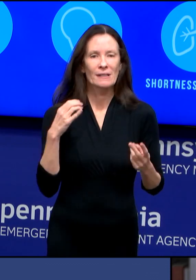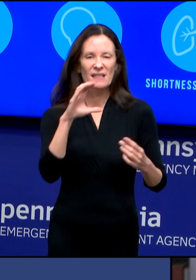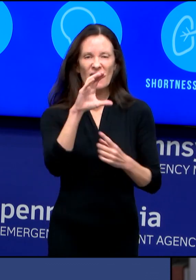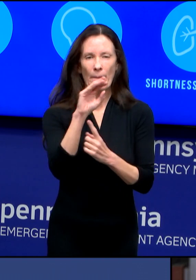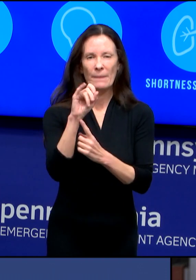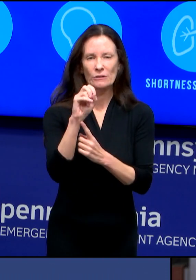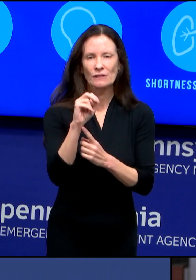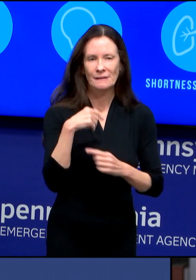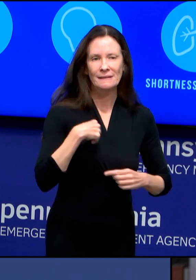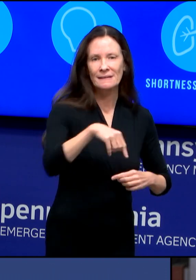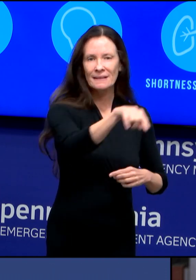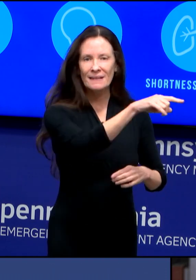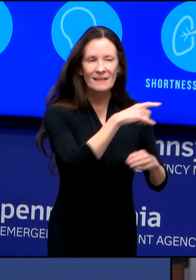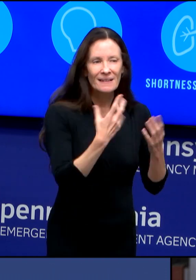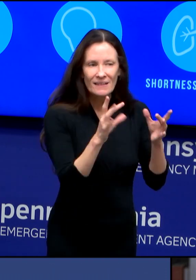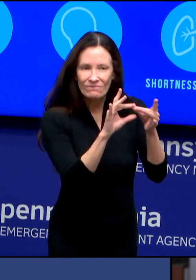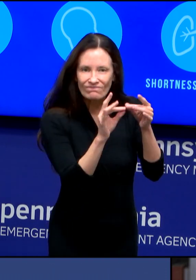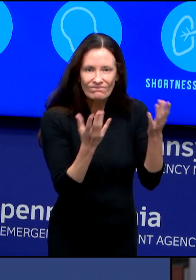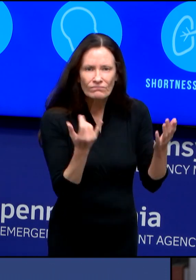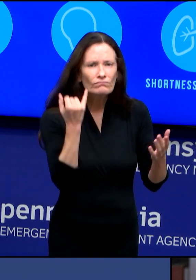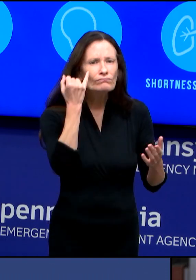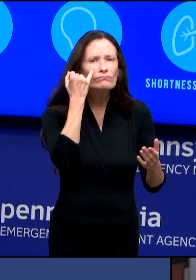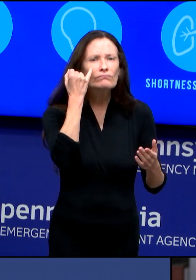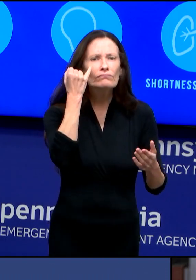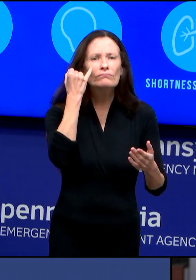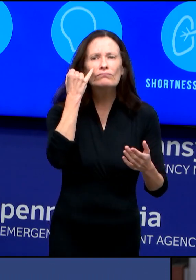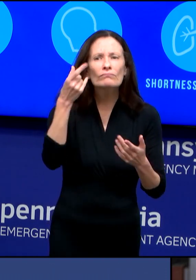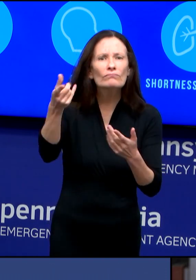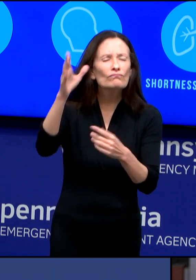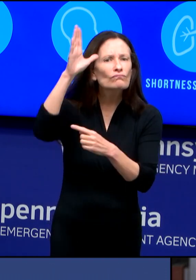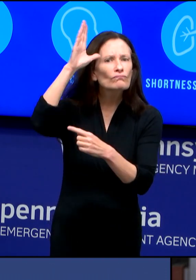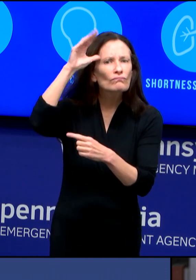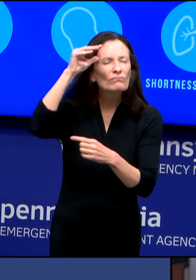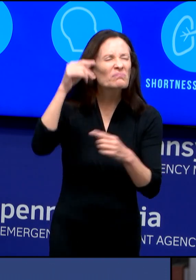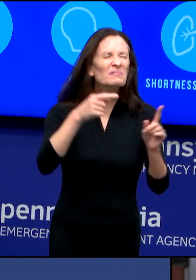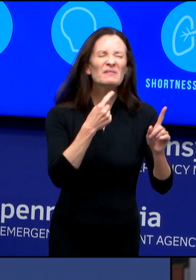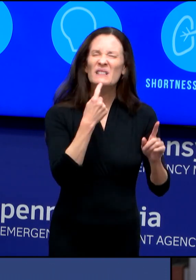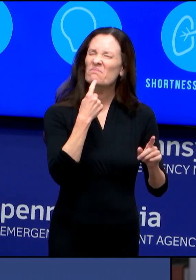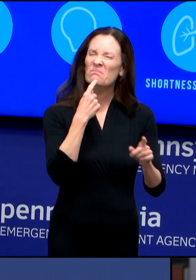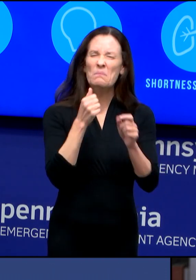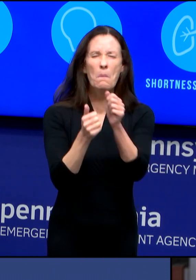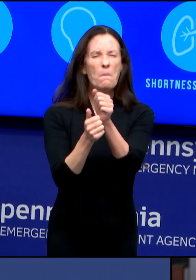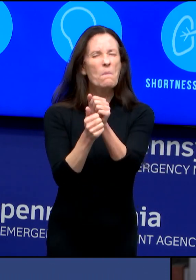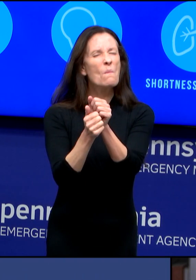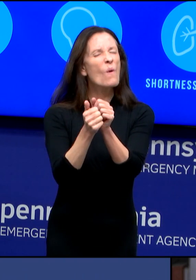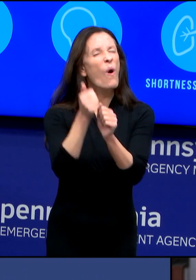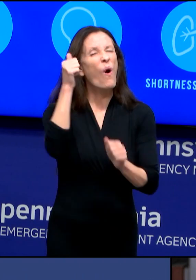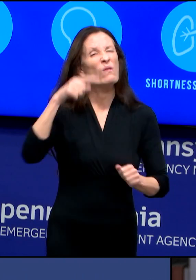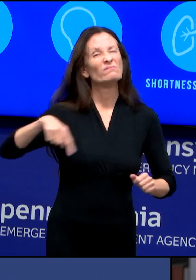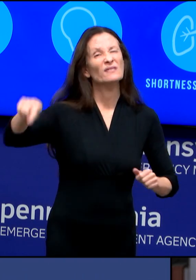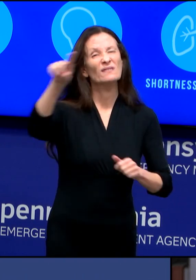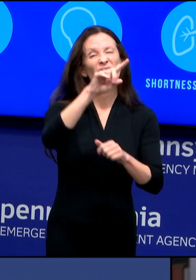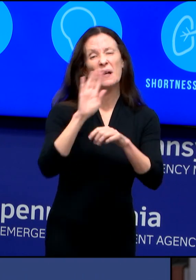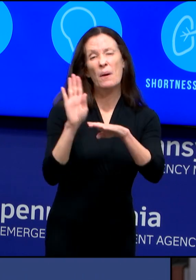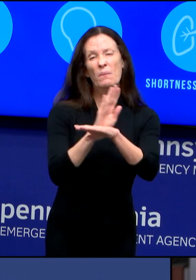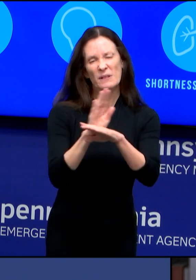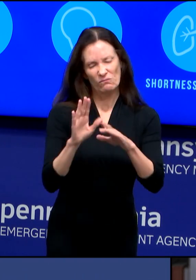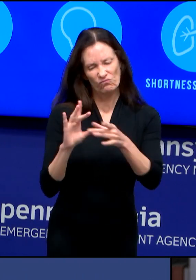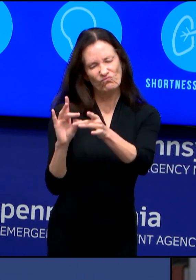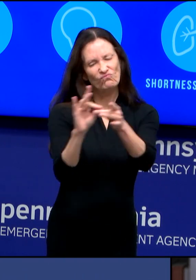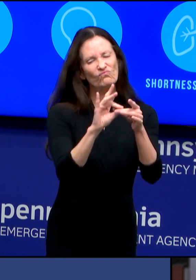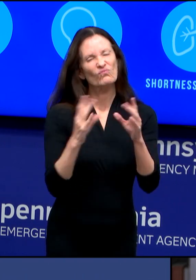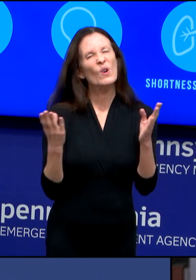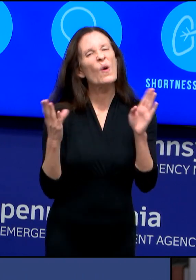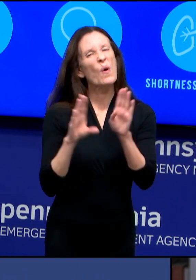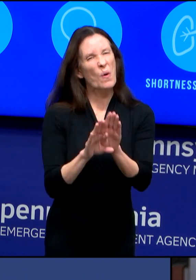complying. So the enforcement issue is not really the key. The issue is making sure that all of us, businesses,